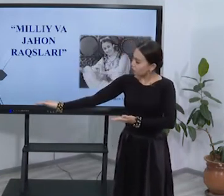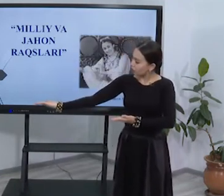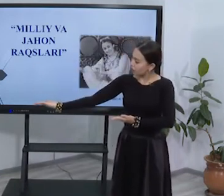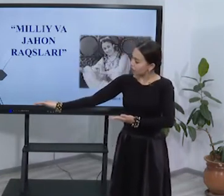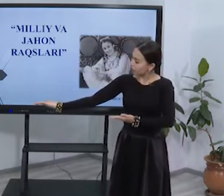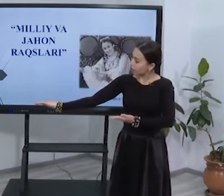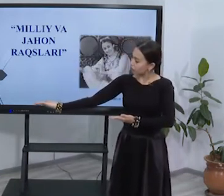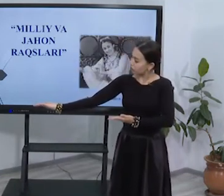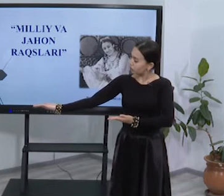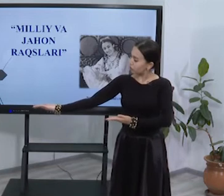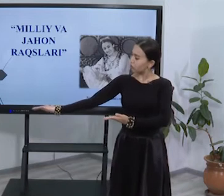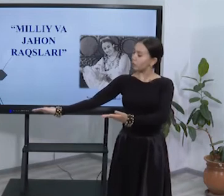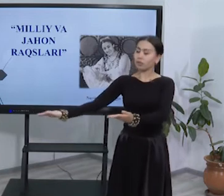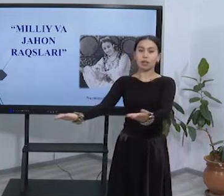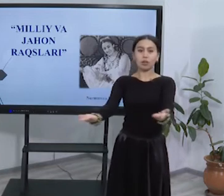5-chi holat,